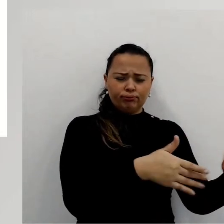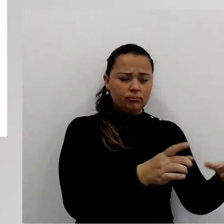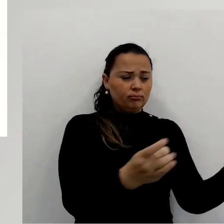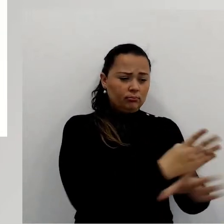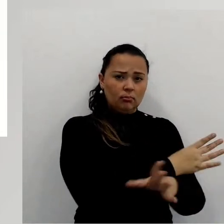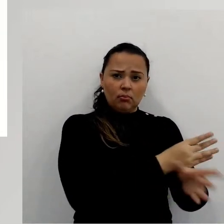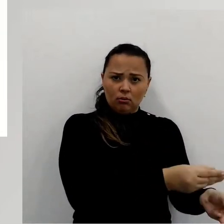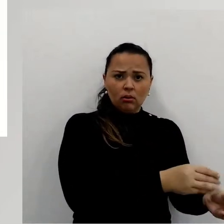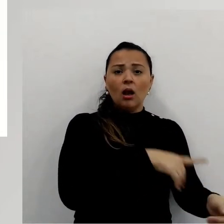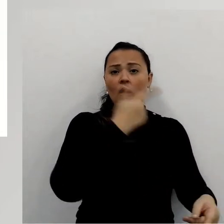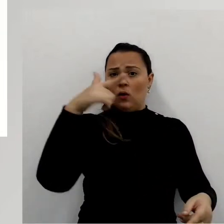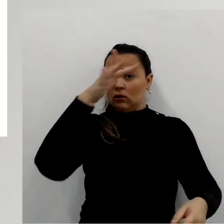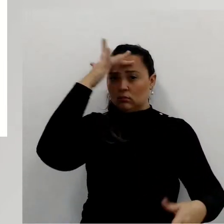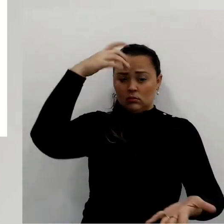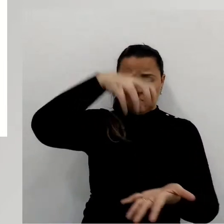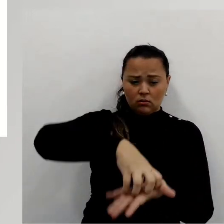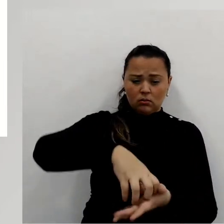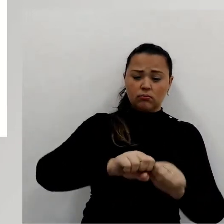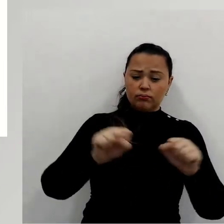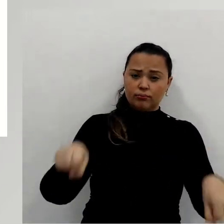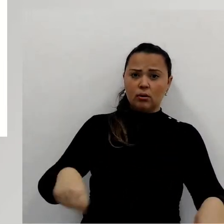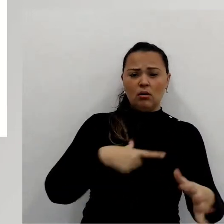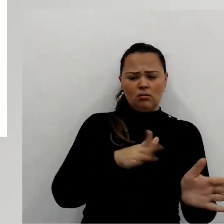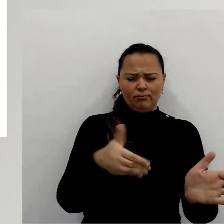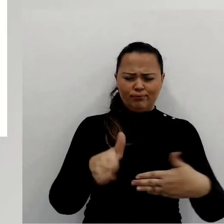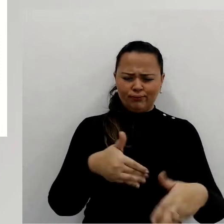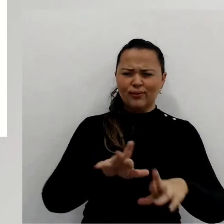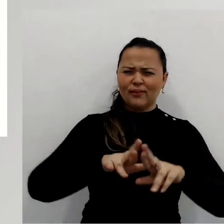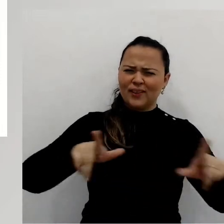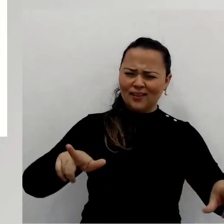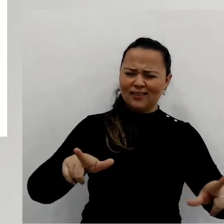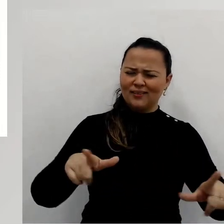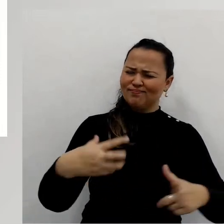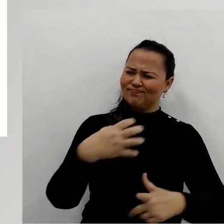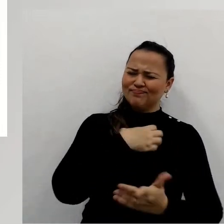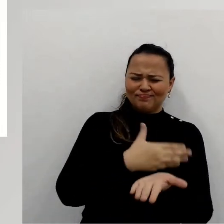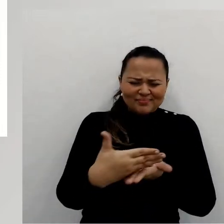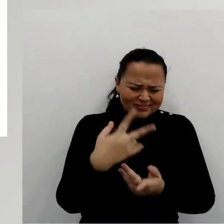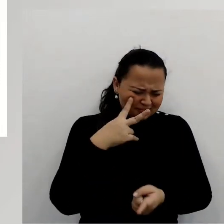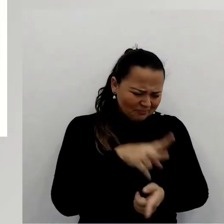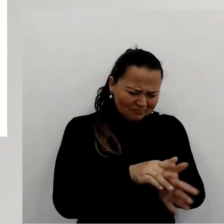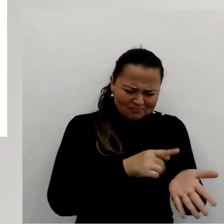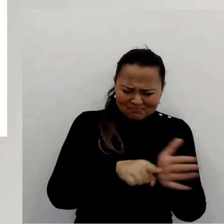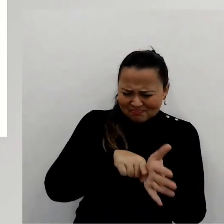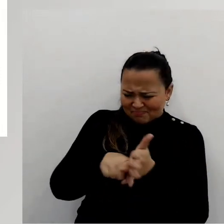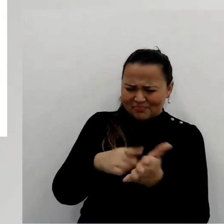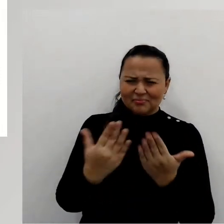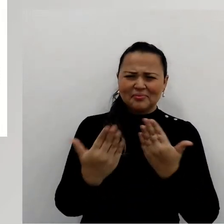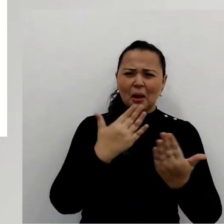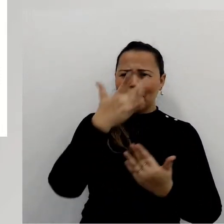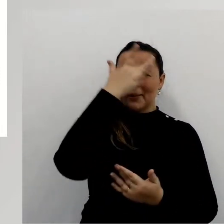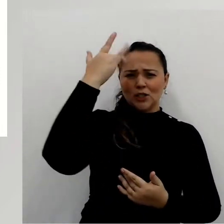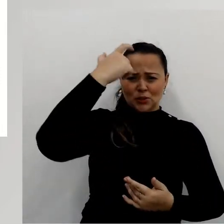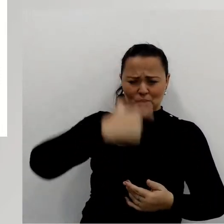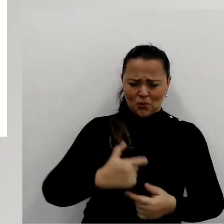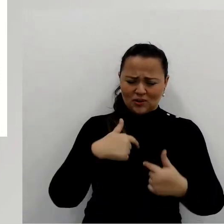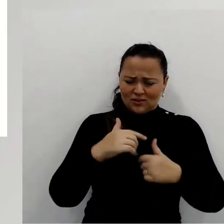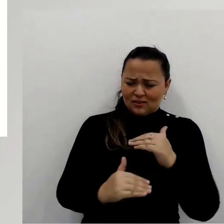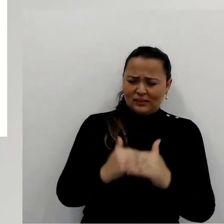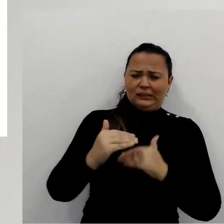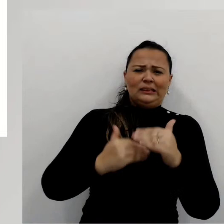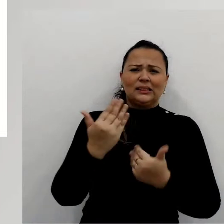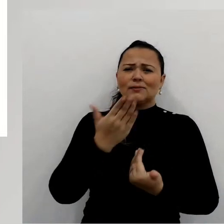way. And you keep throwing people at developing different ways and moving this work through these